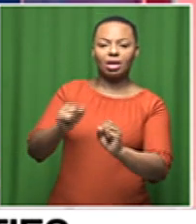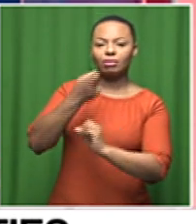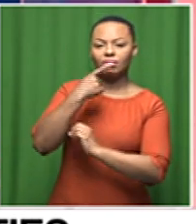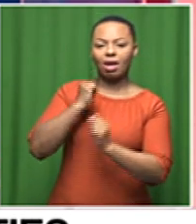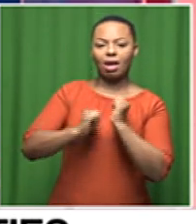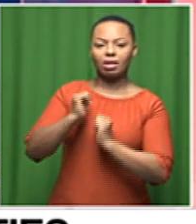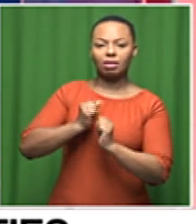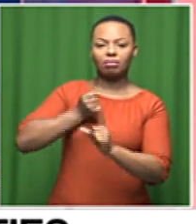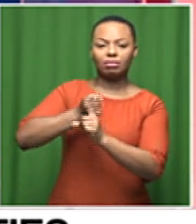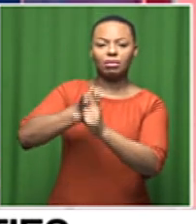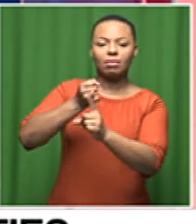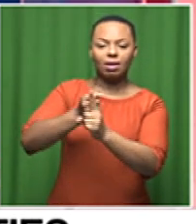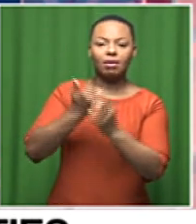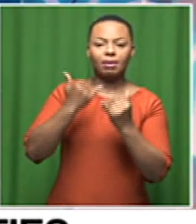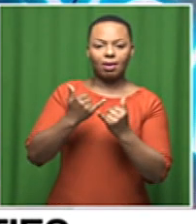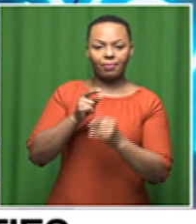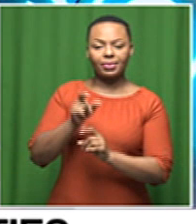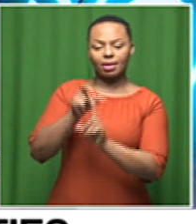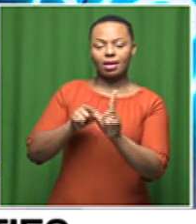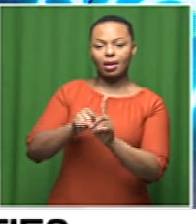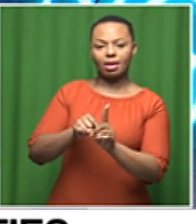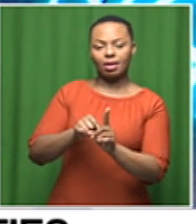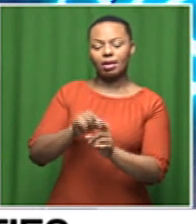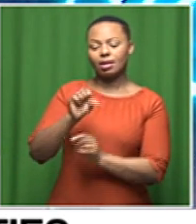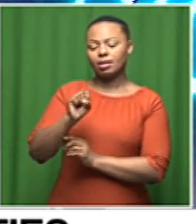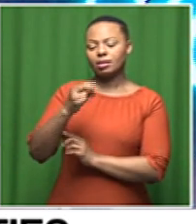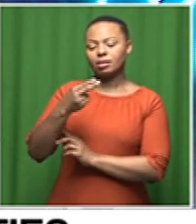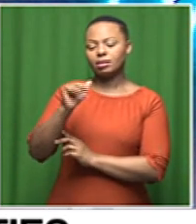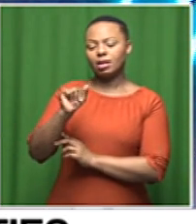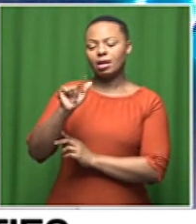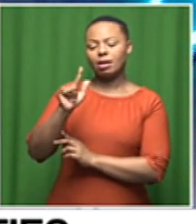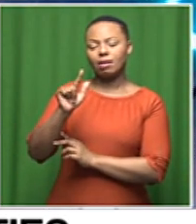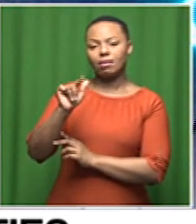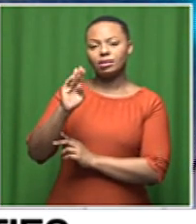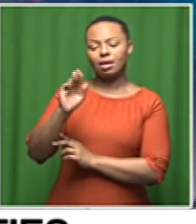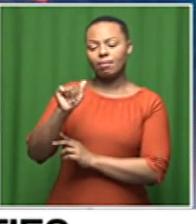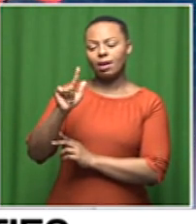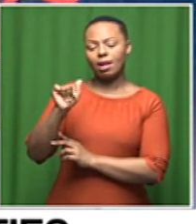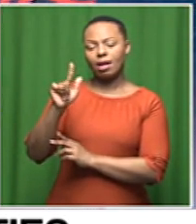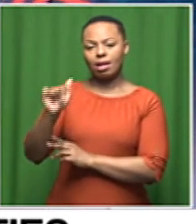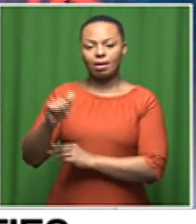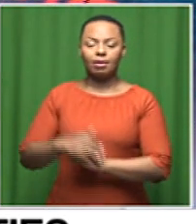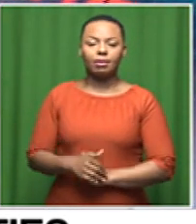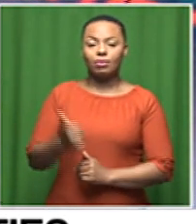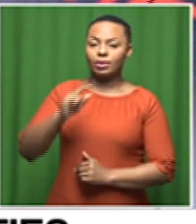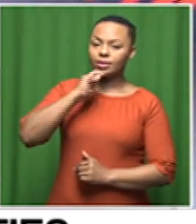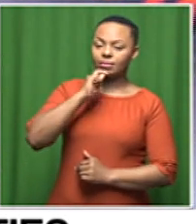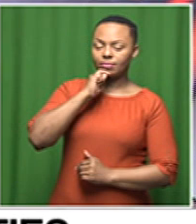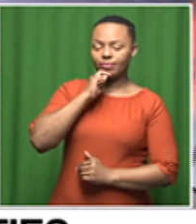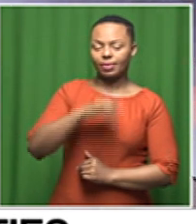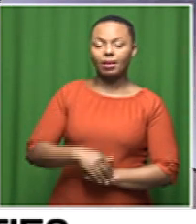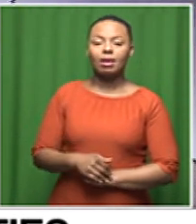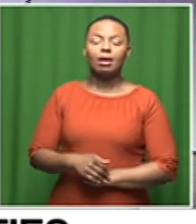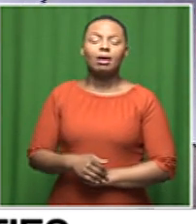Action Campaign, Mamsbongile Shabalala. Good day, Manijani. Good day, Siyaphila Ninjani. Siyaphila nathi. So, into engizokala ngayo